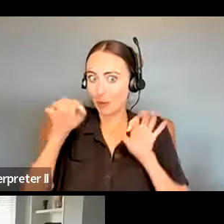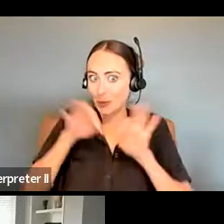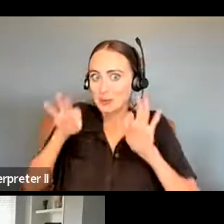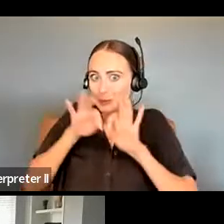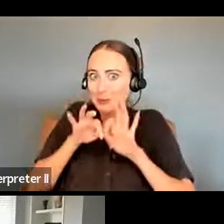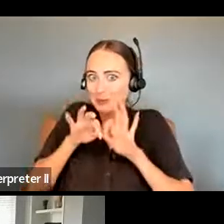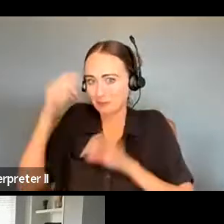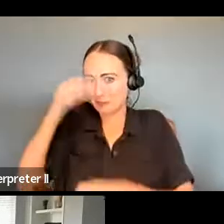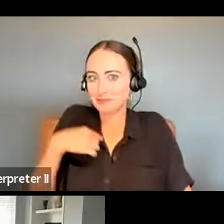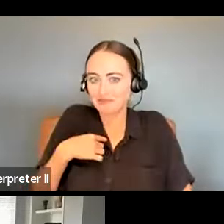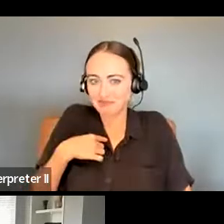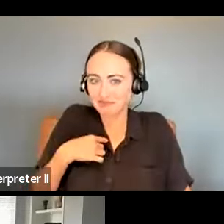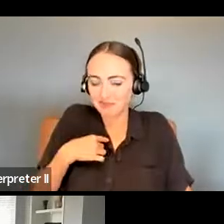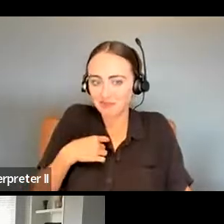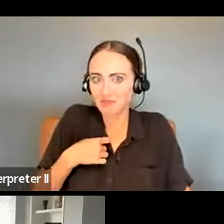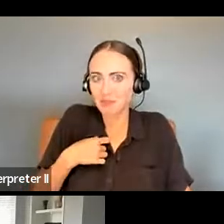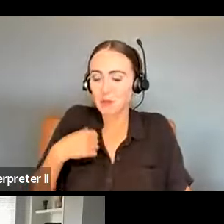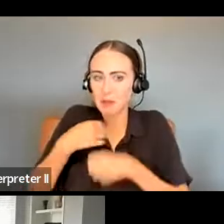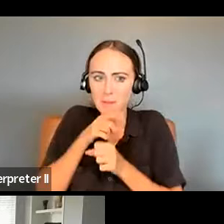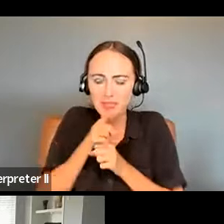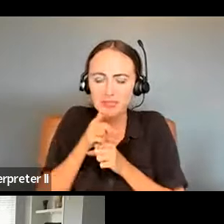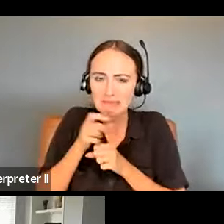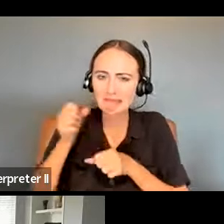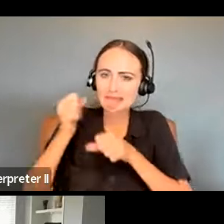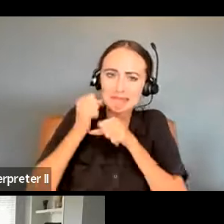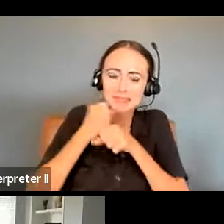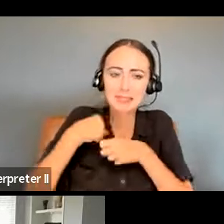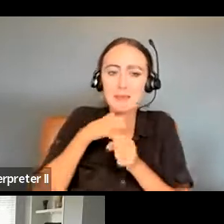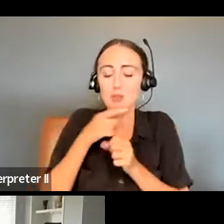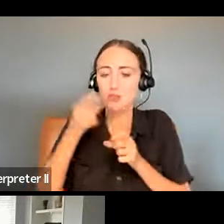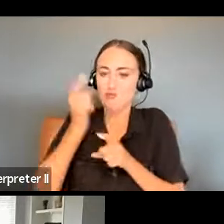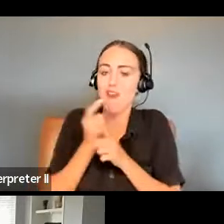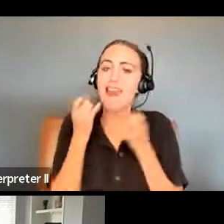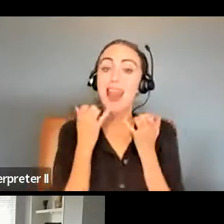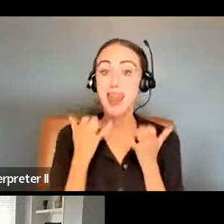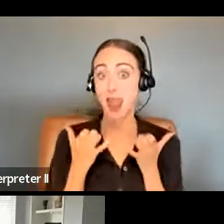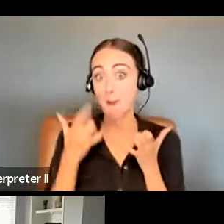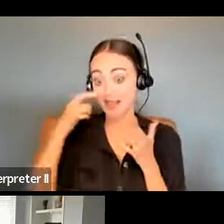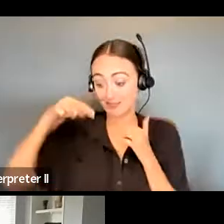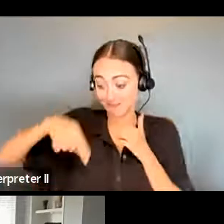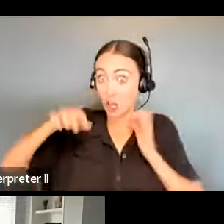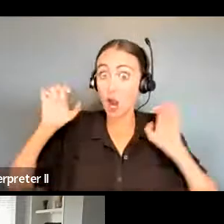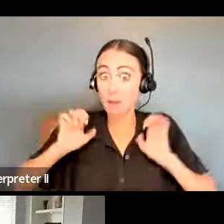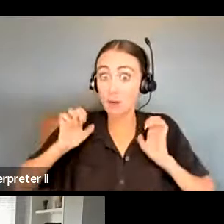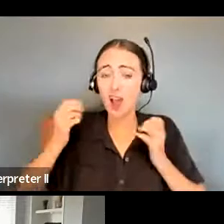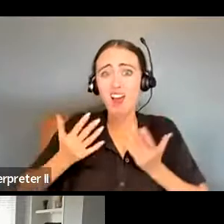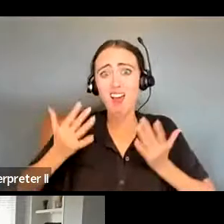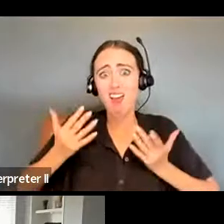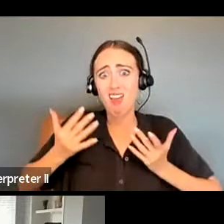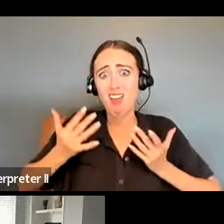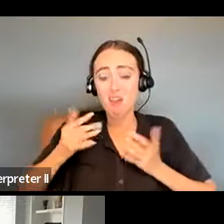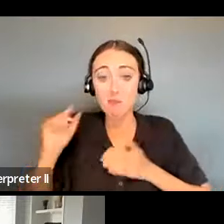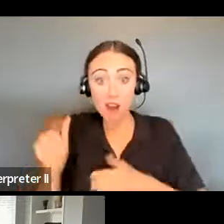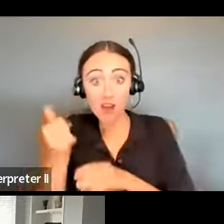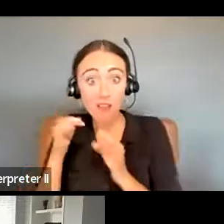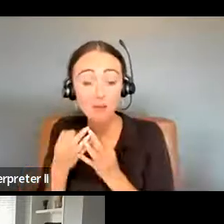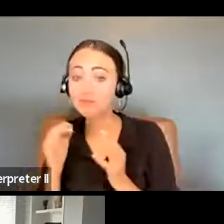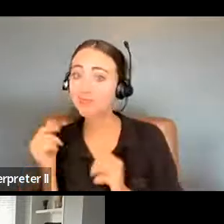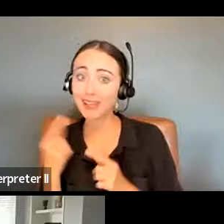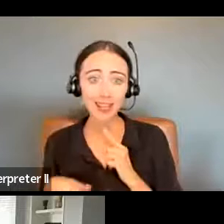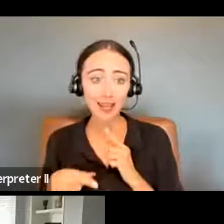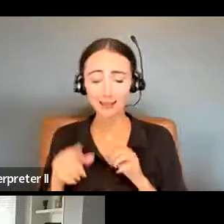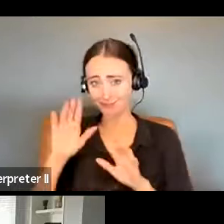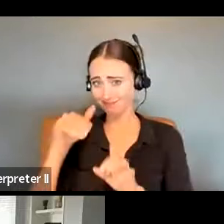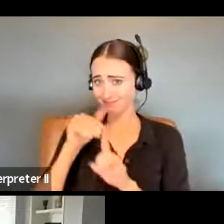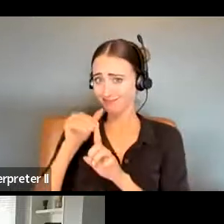me, to make sure that we fight to get this right now, because it is an emergency and it can't wait for many of these families. I do want to remind